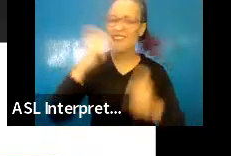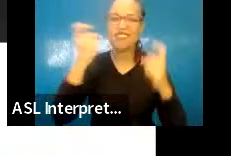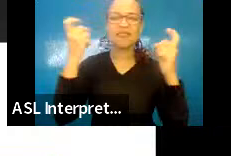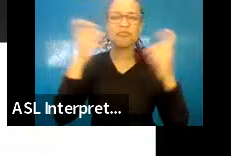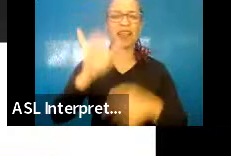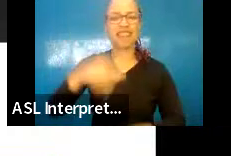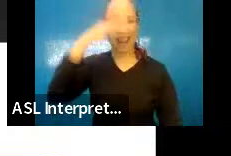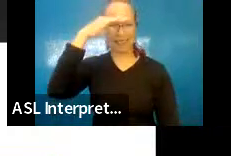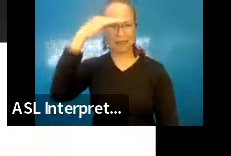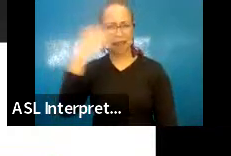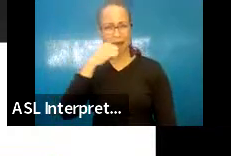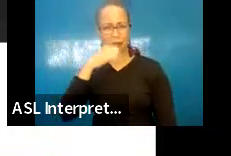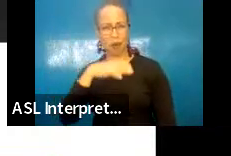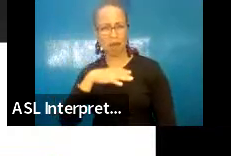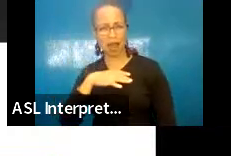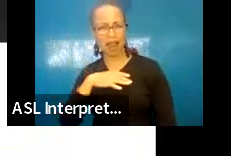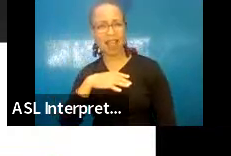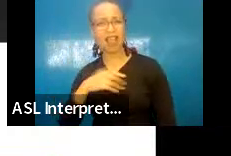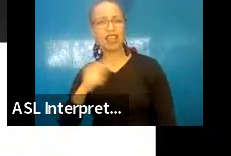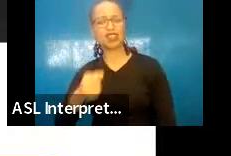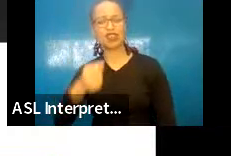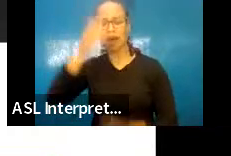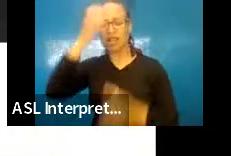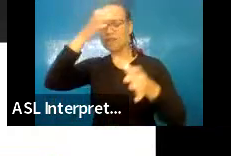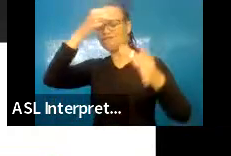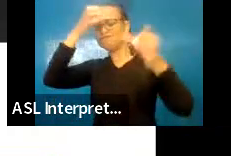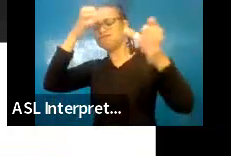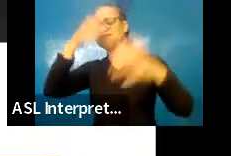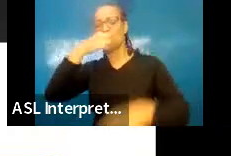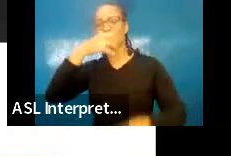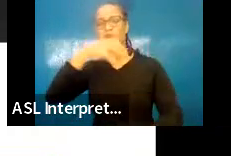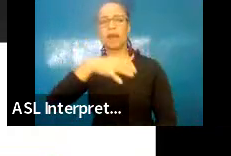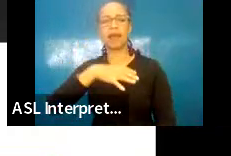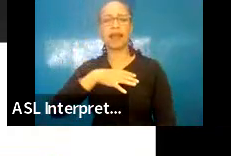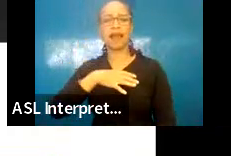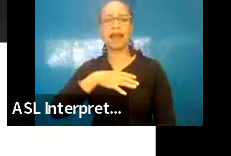as a jurist, as an intellectual, somebody who was a public